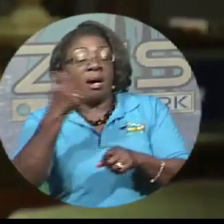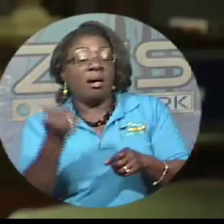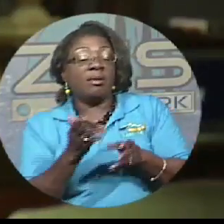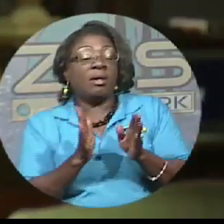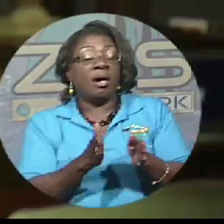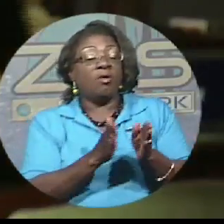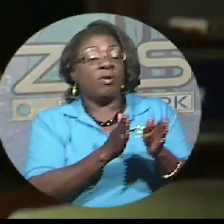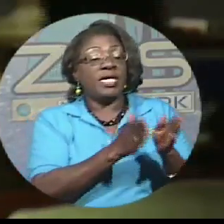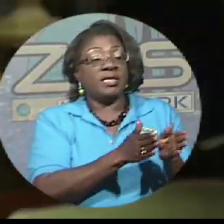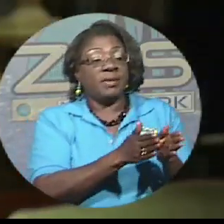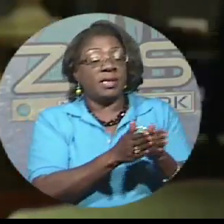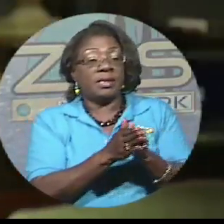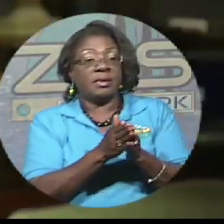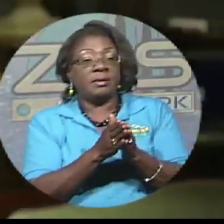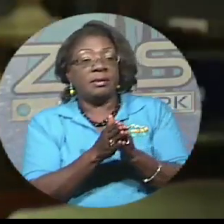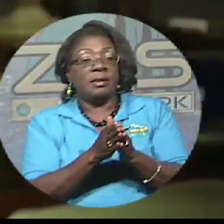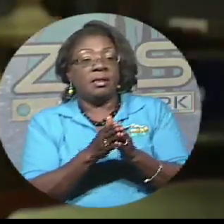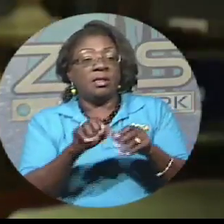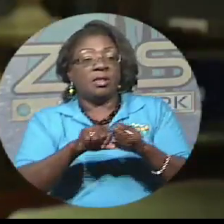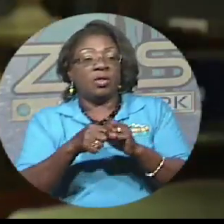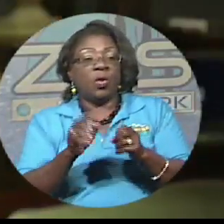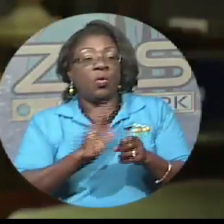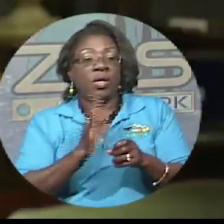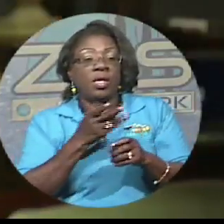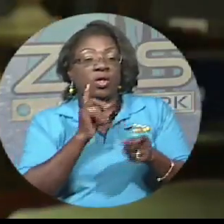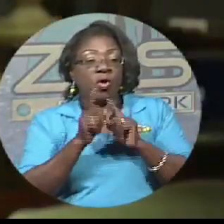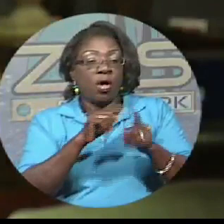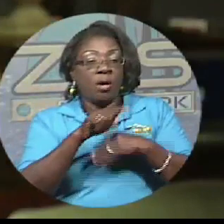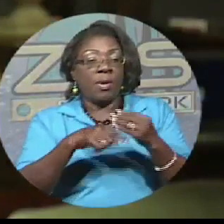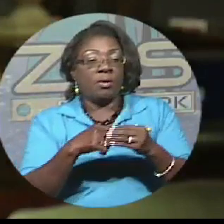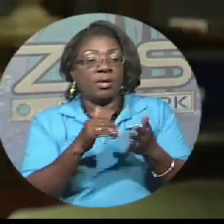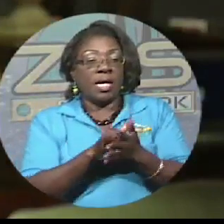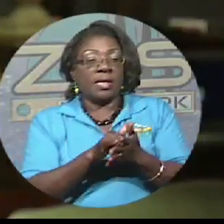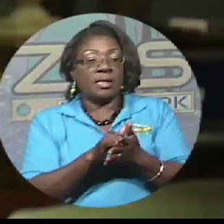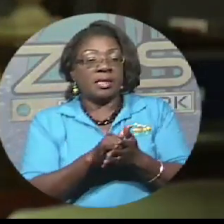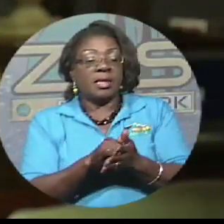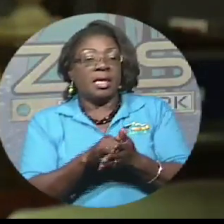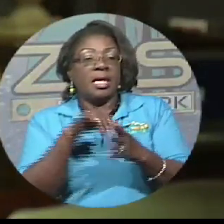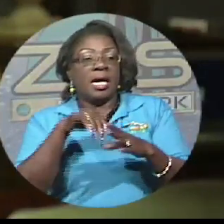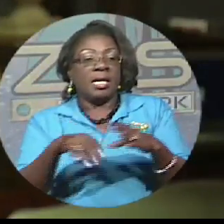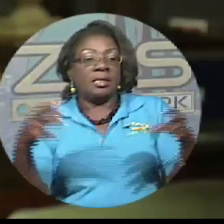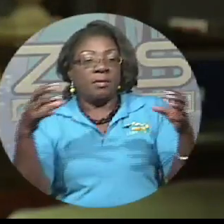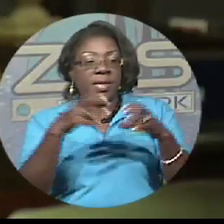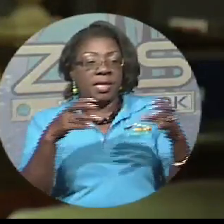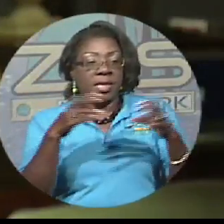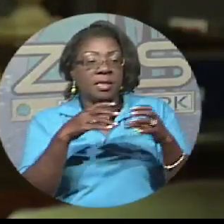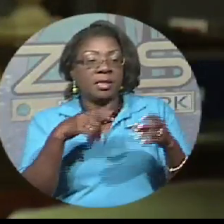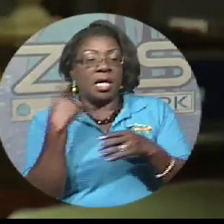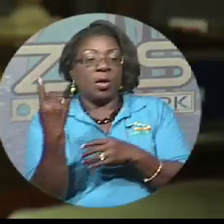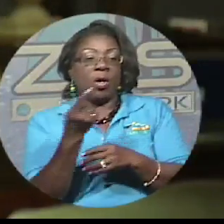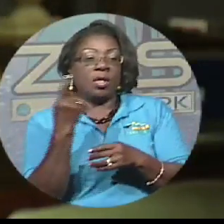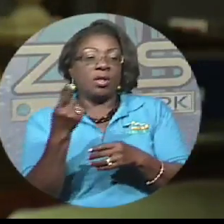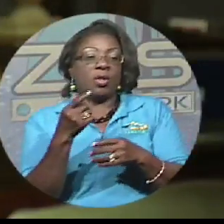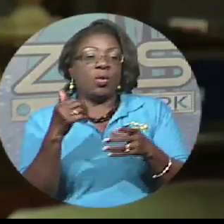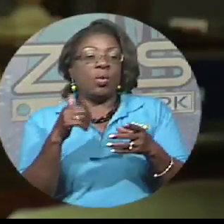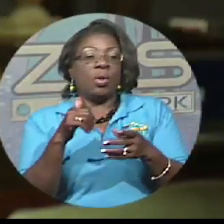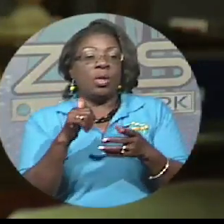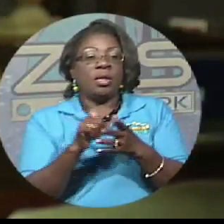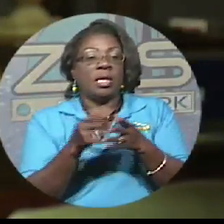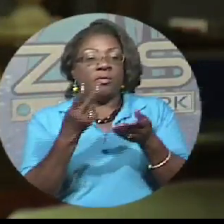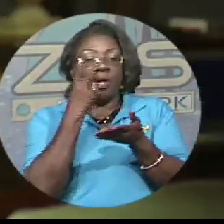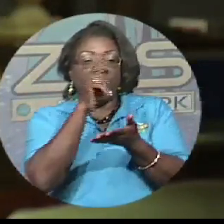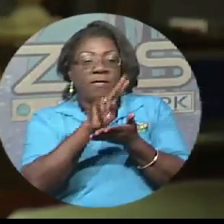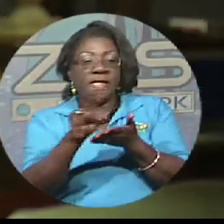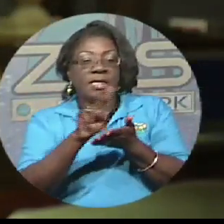intransigent about it. So we brought those issues to the fore. And also the fact that this